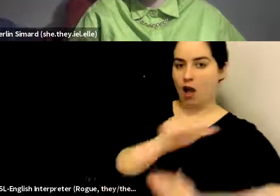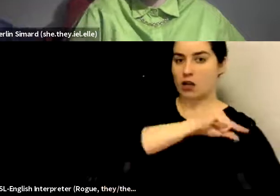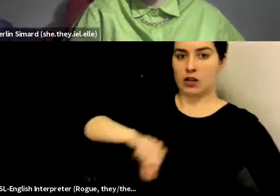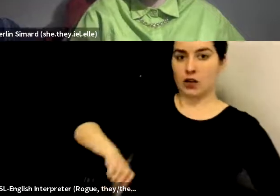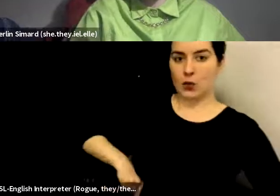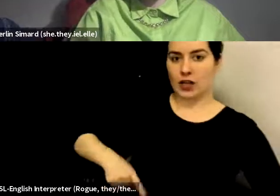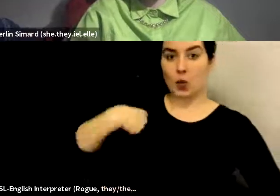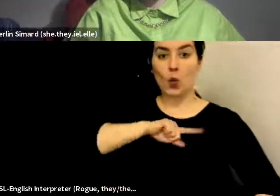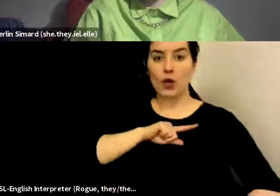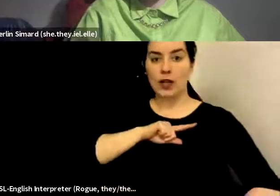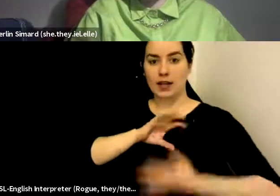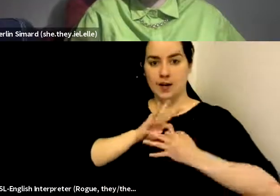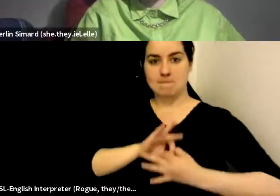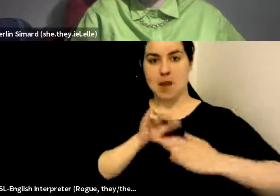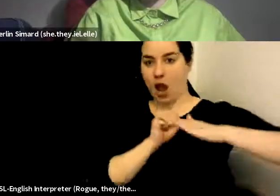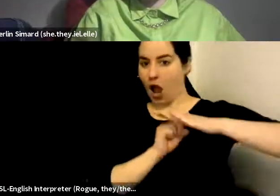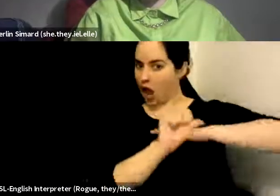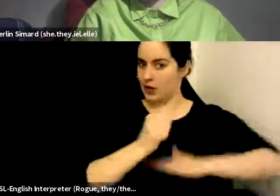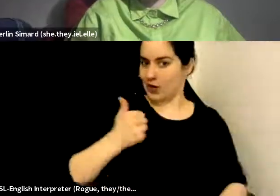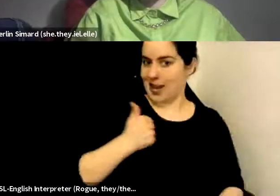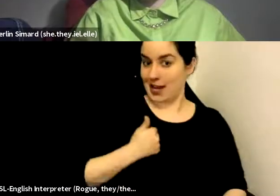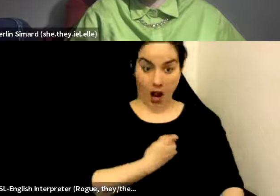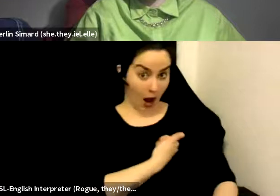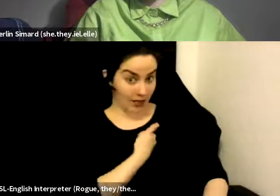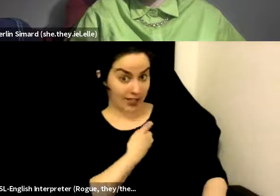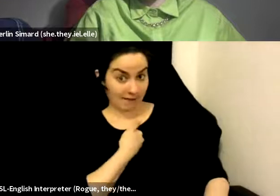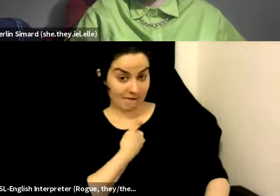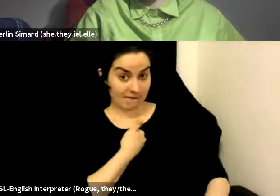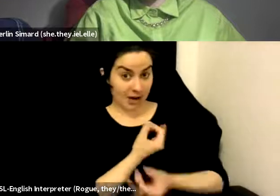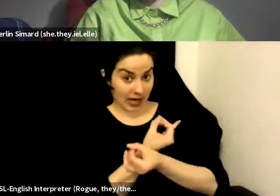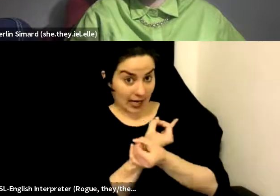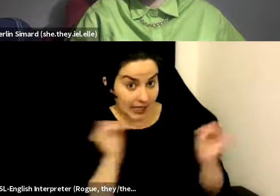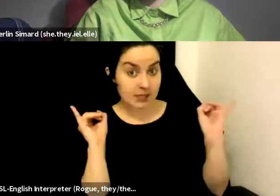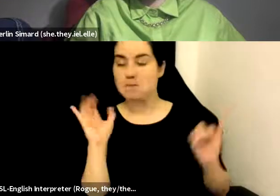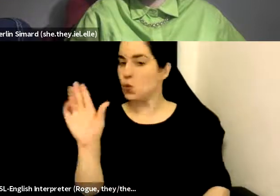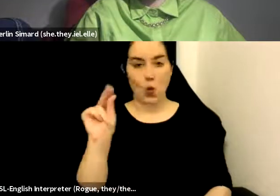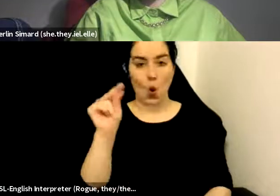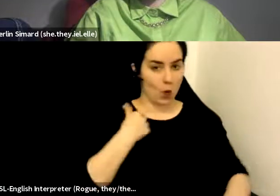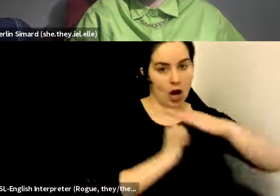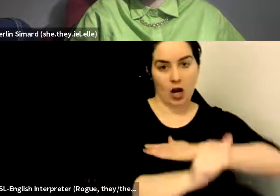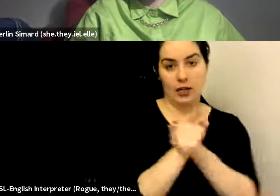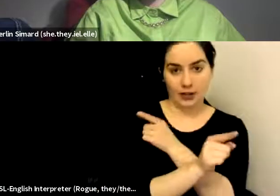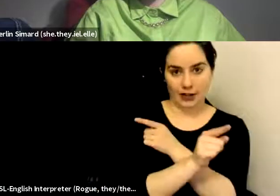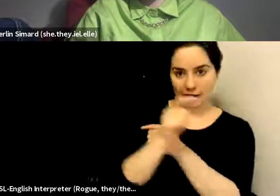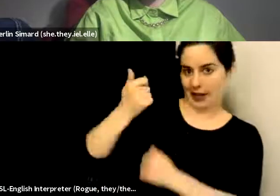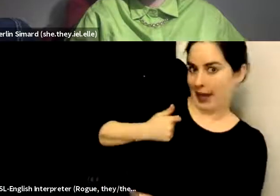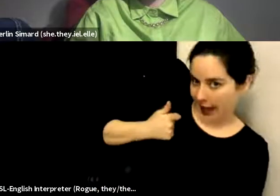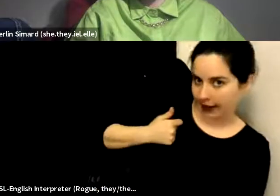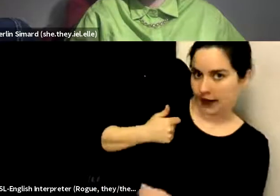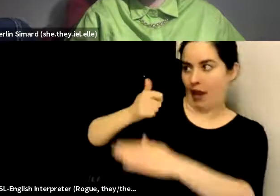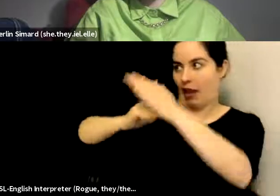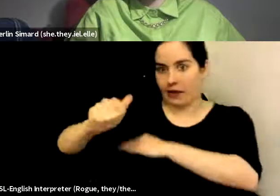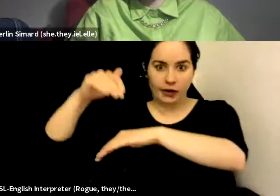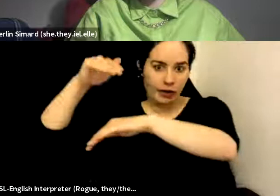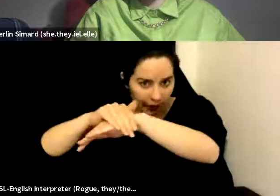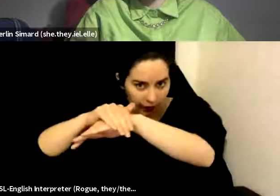Canada. Our bodies are not sovereign because we are not sovereign people, and neither is the